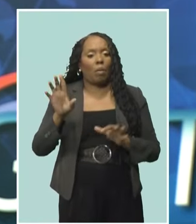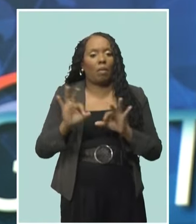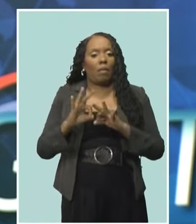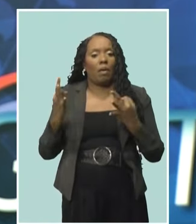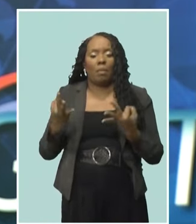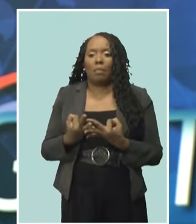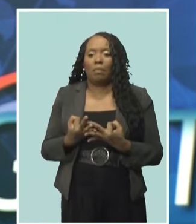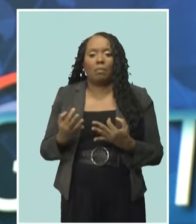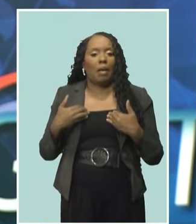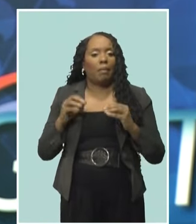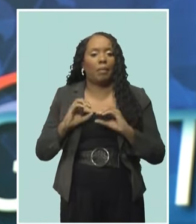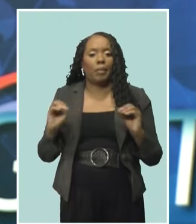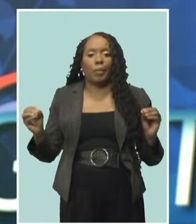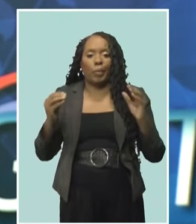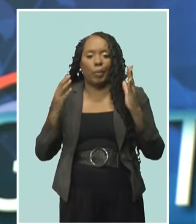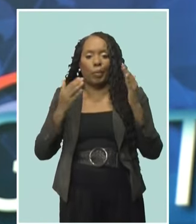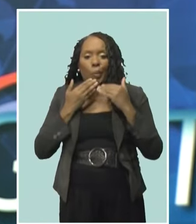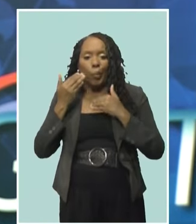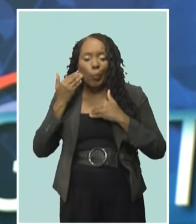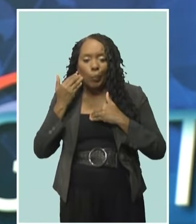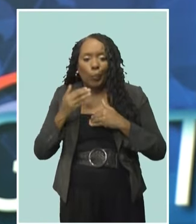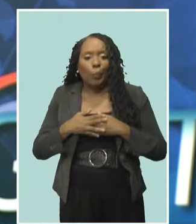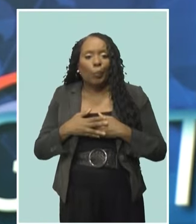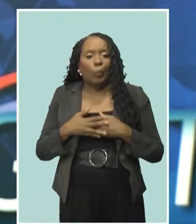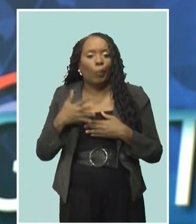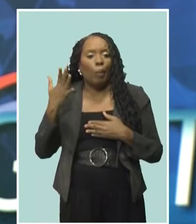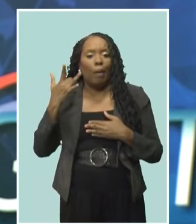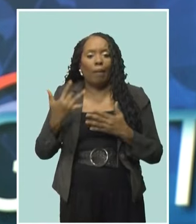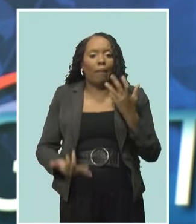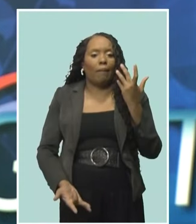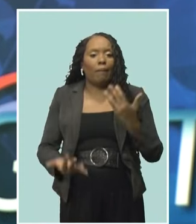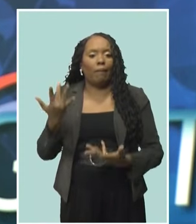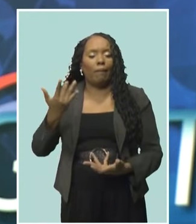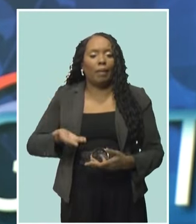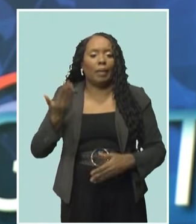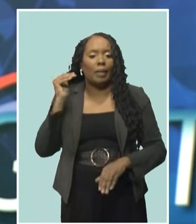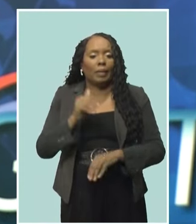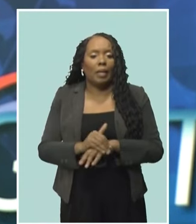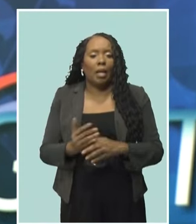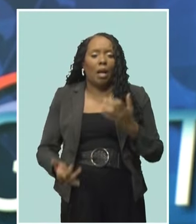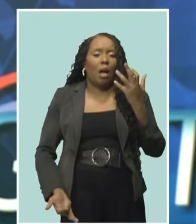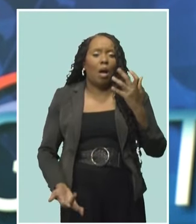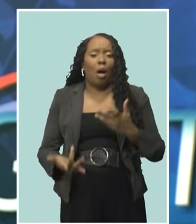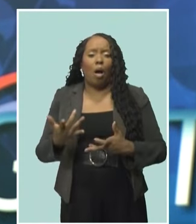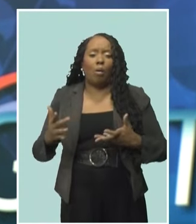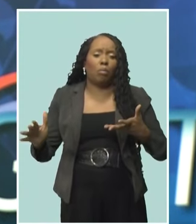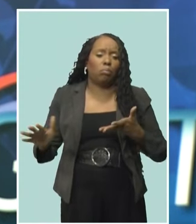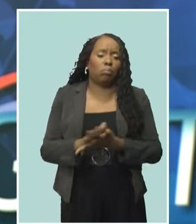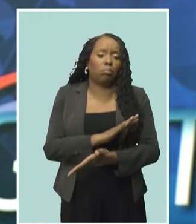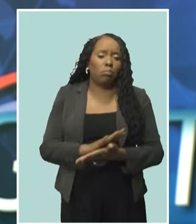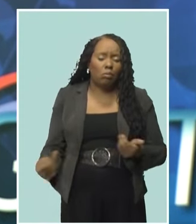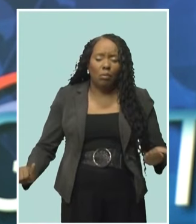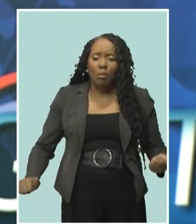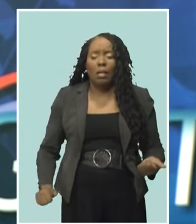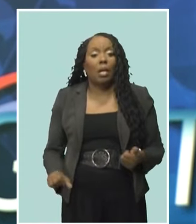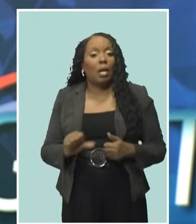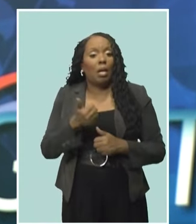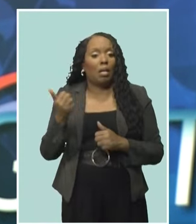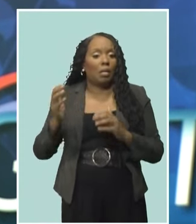displaced at Sealy Land after a fire last night. Wendy Burt tells us their house was destroyed and others damaged.